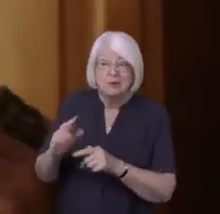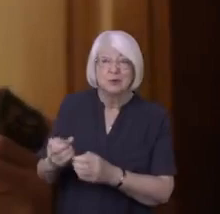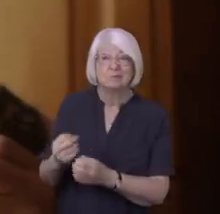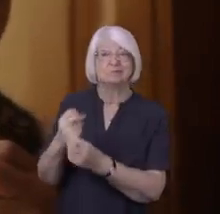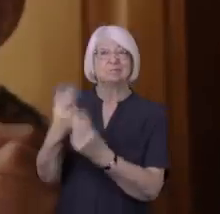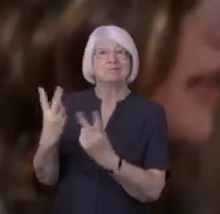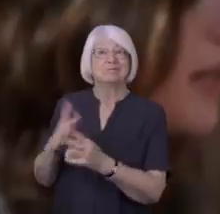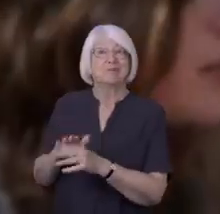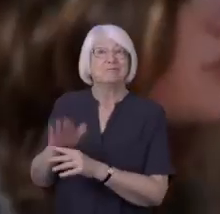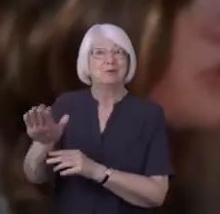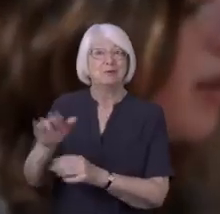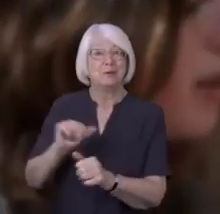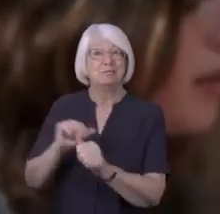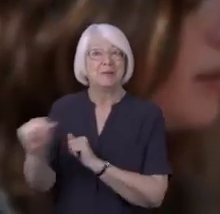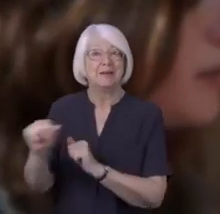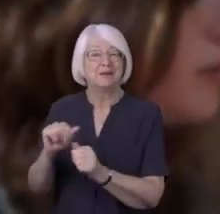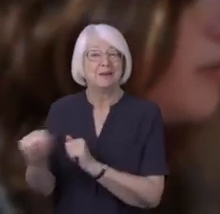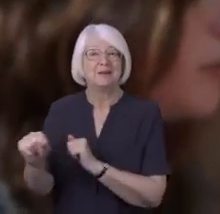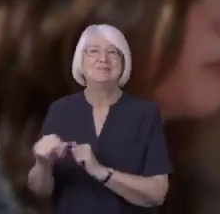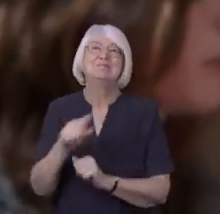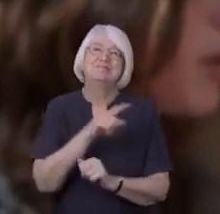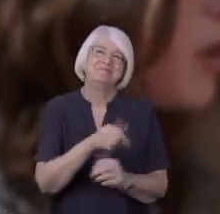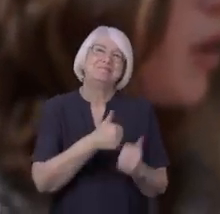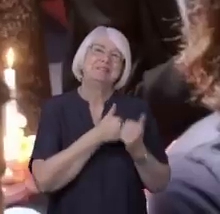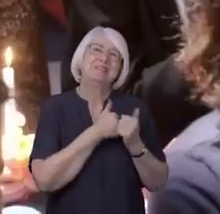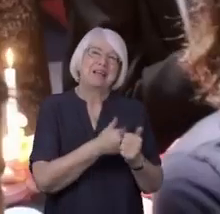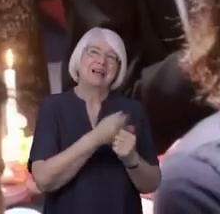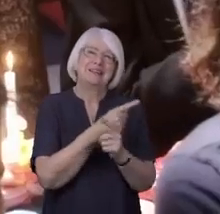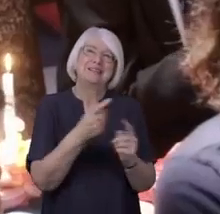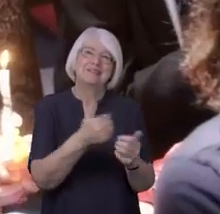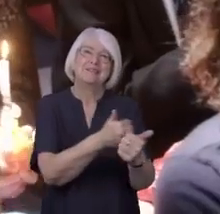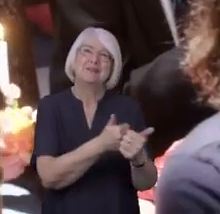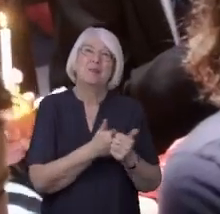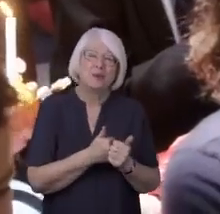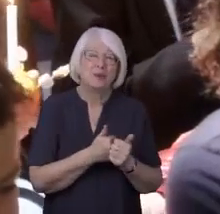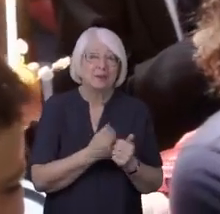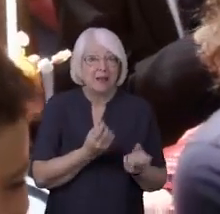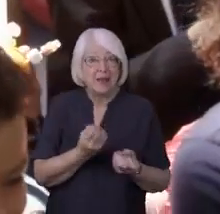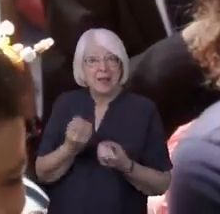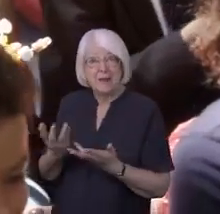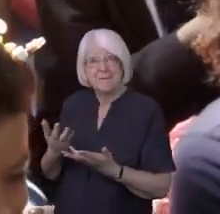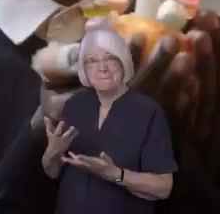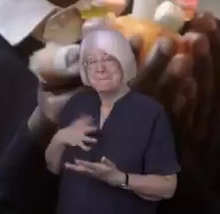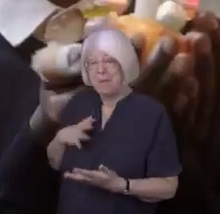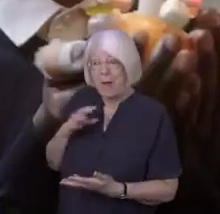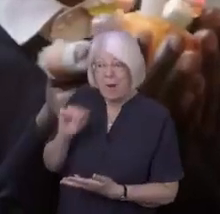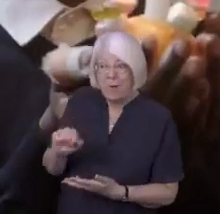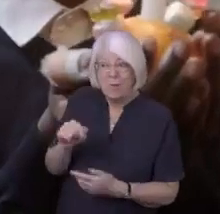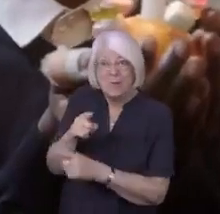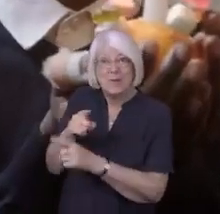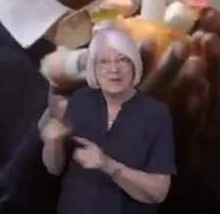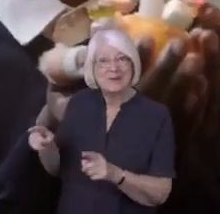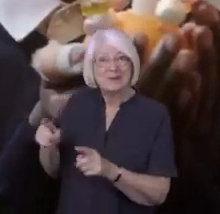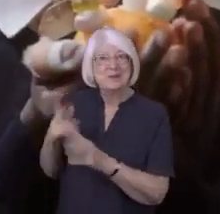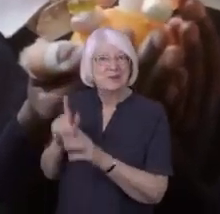And the kindness of our supporters help bring hope and optimism to the lives of young people.